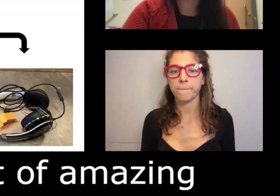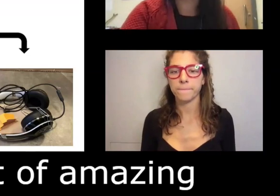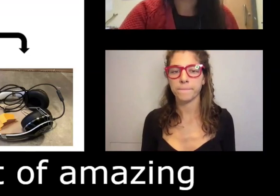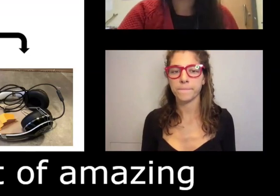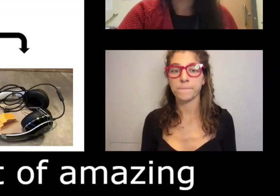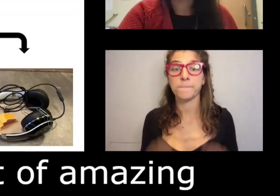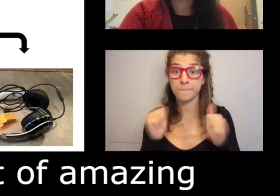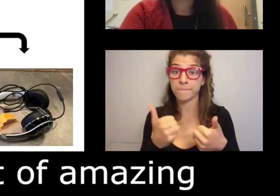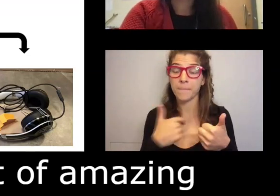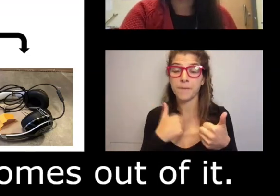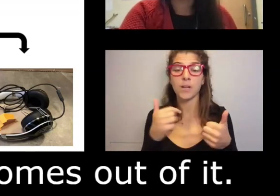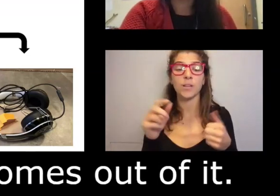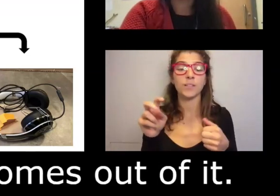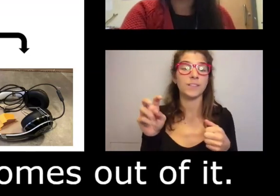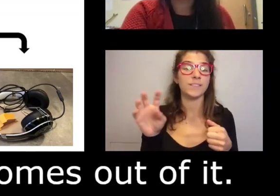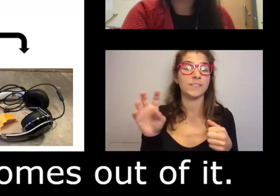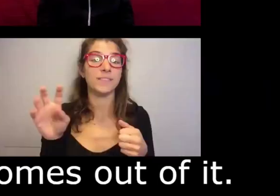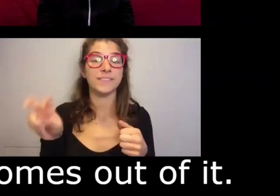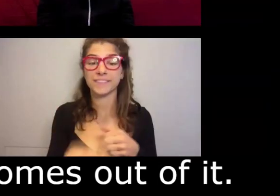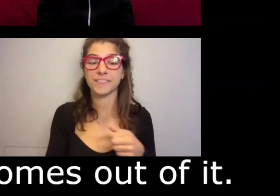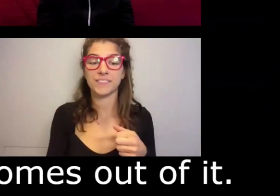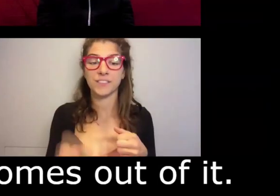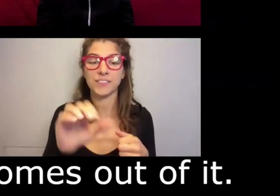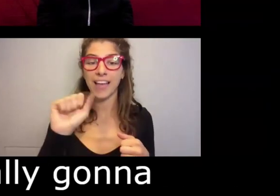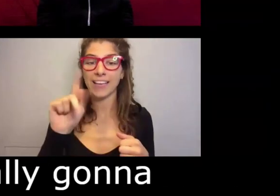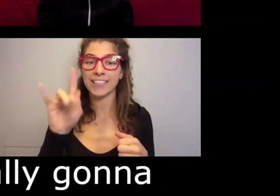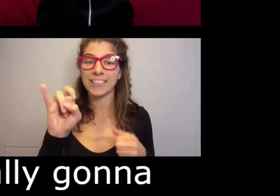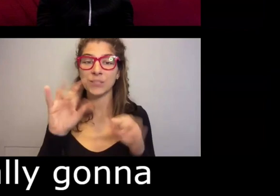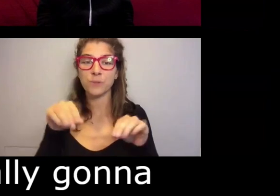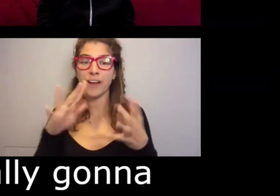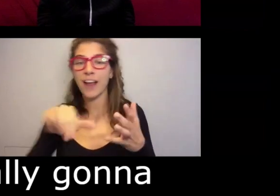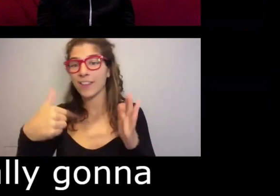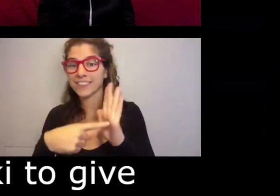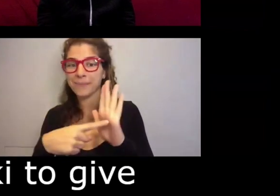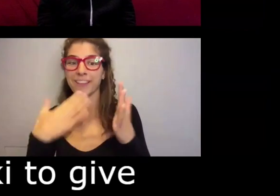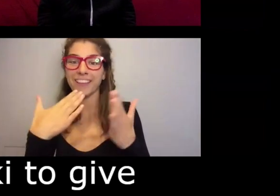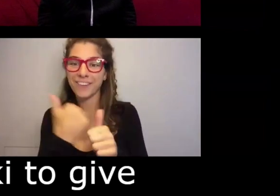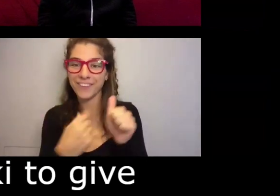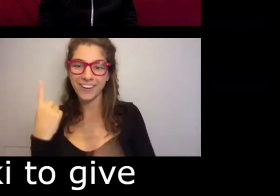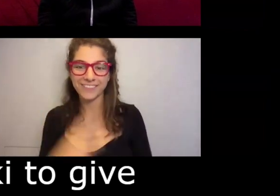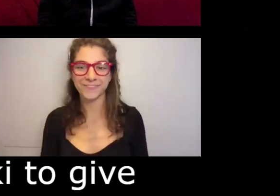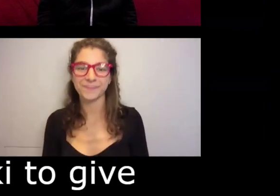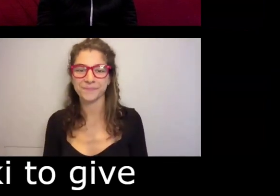All right, I'm actually going to switch back to Saki to give another example. Thank you, everyone.